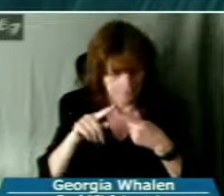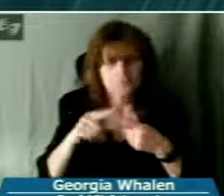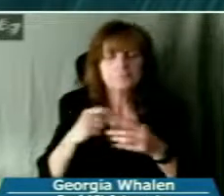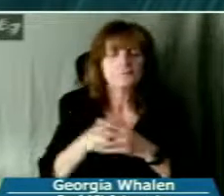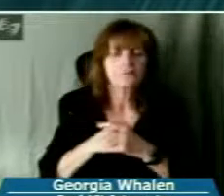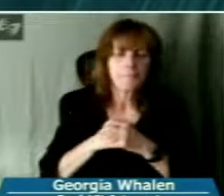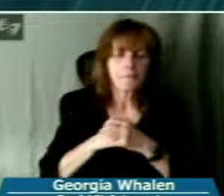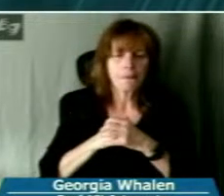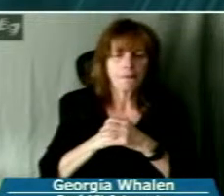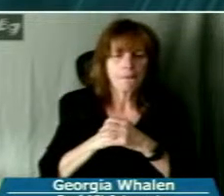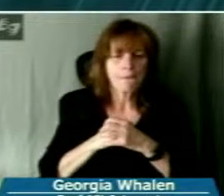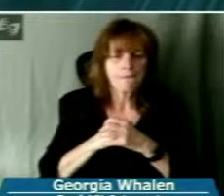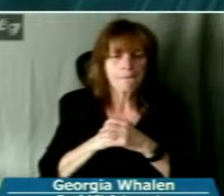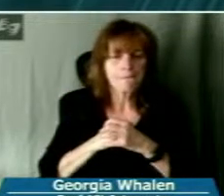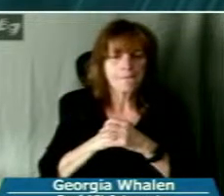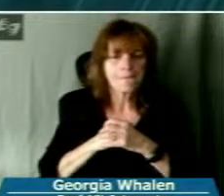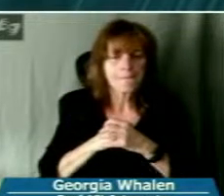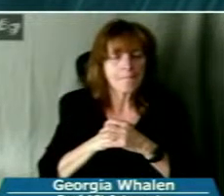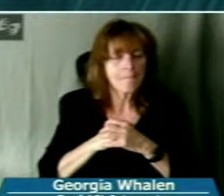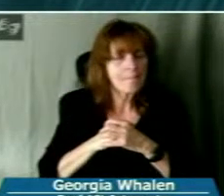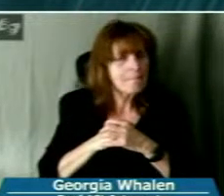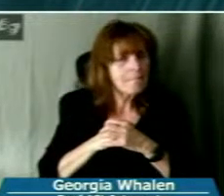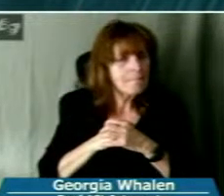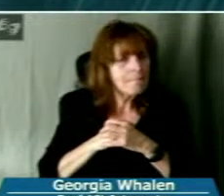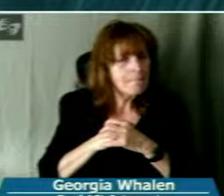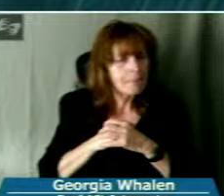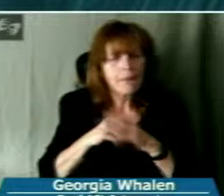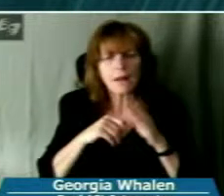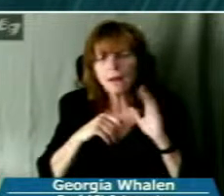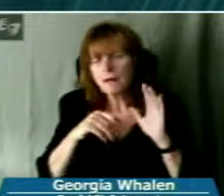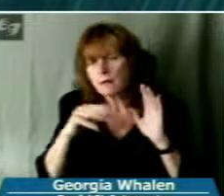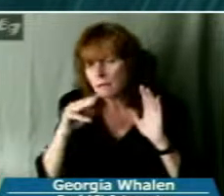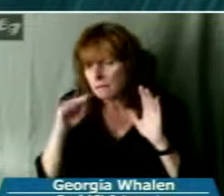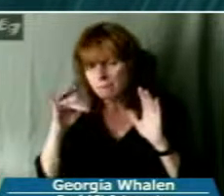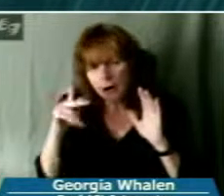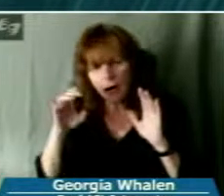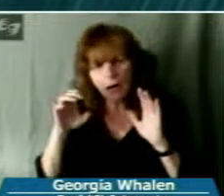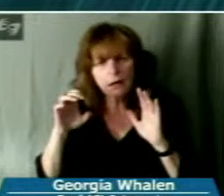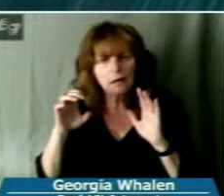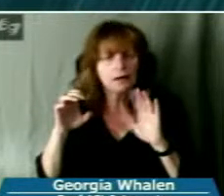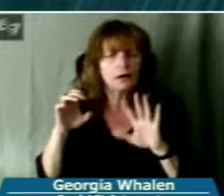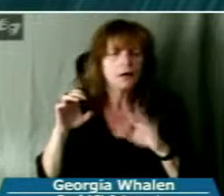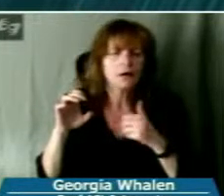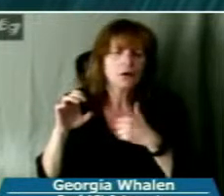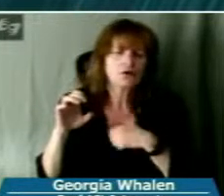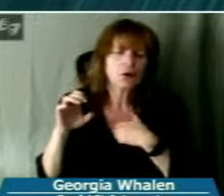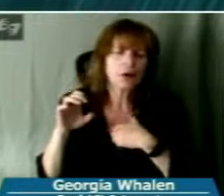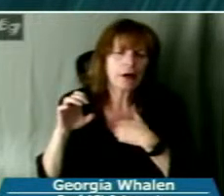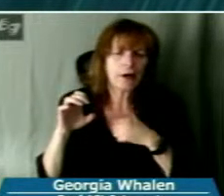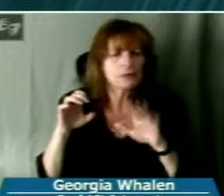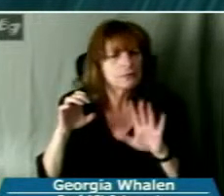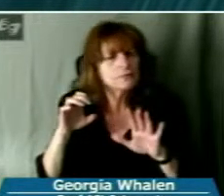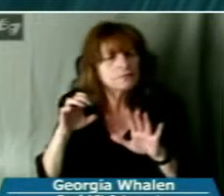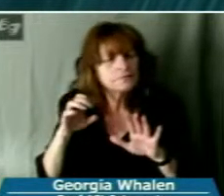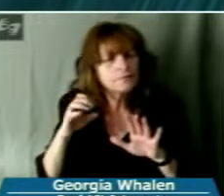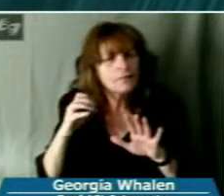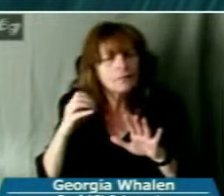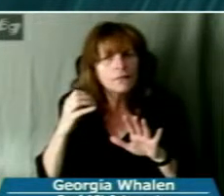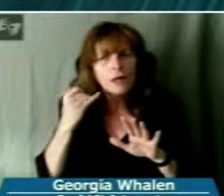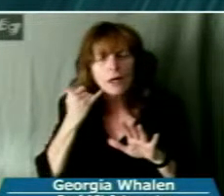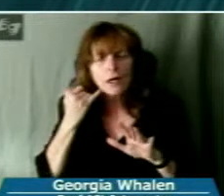Zagarek has estimated that if things didn't get back to normal by the end of May in terms of